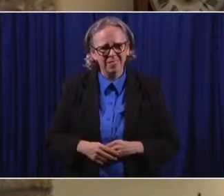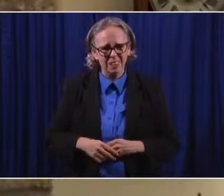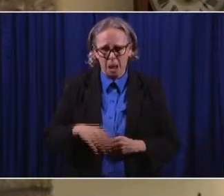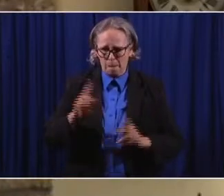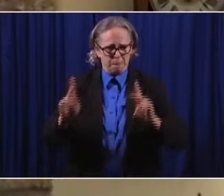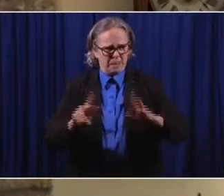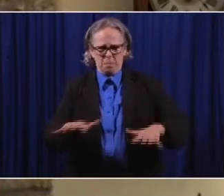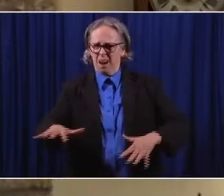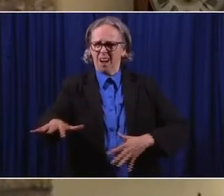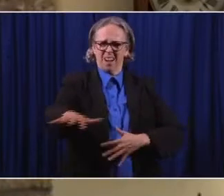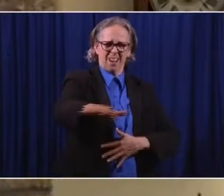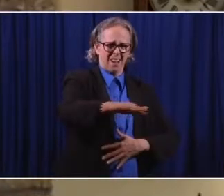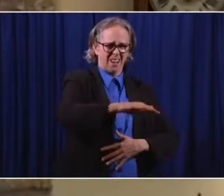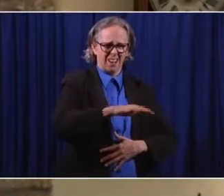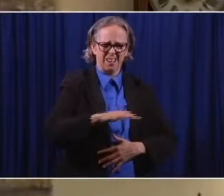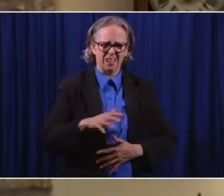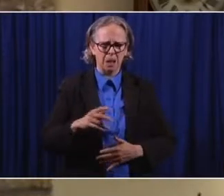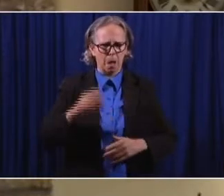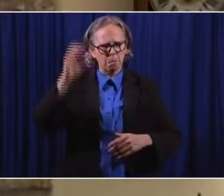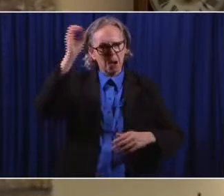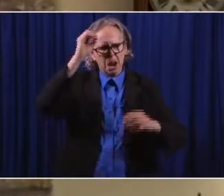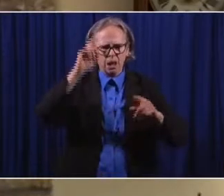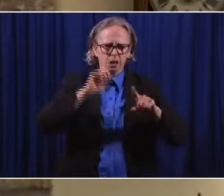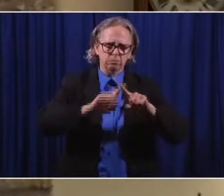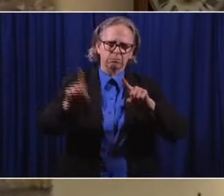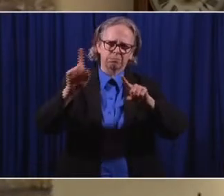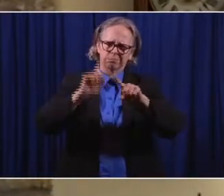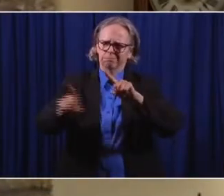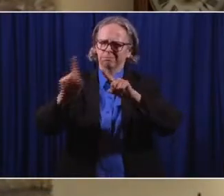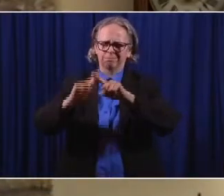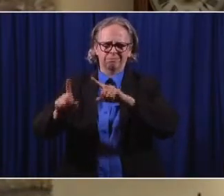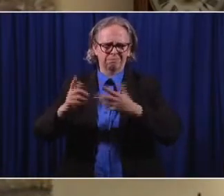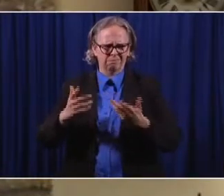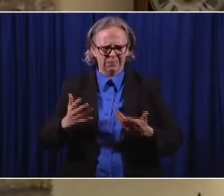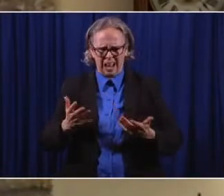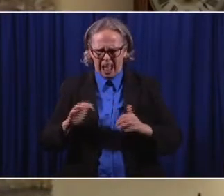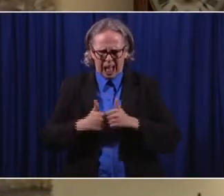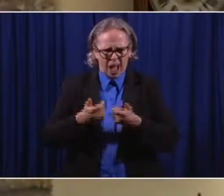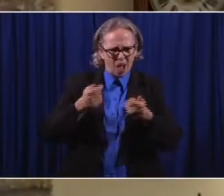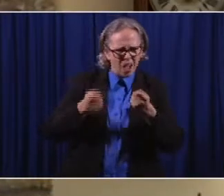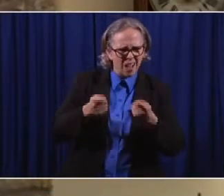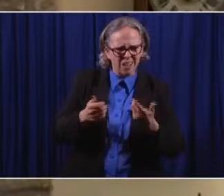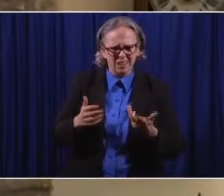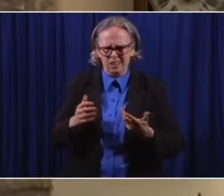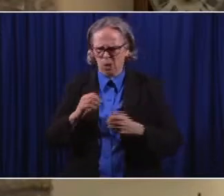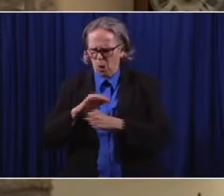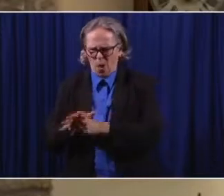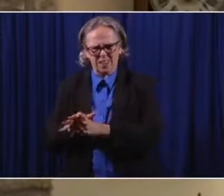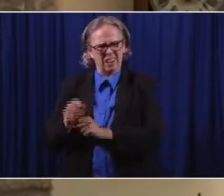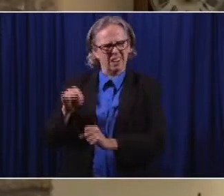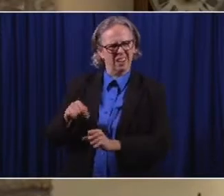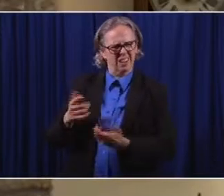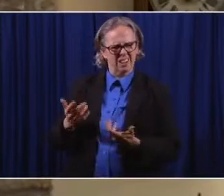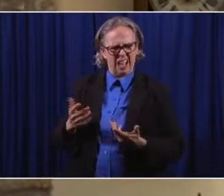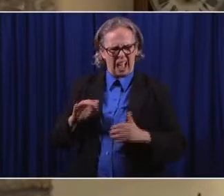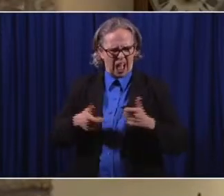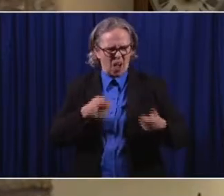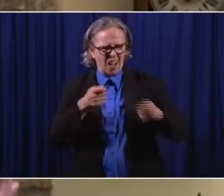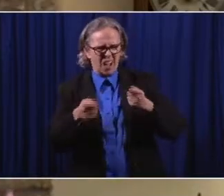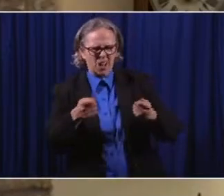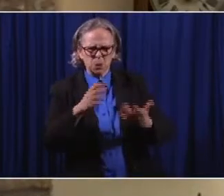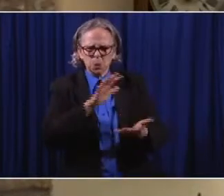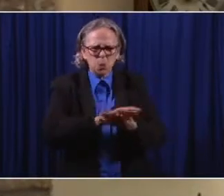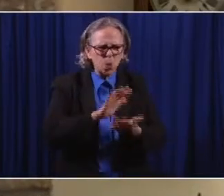opinions about where the state should go, how we should deal with the COVID virus, and even serious, differences